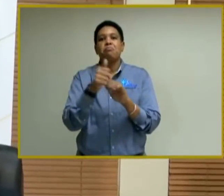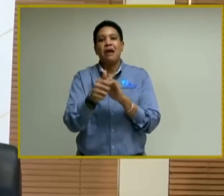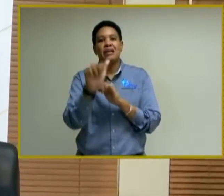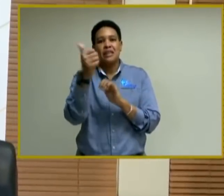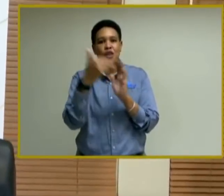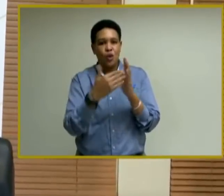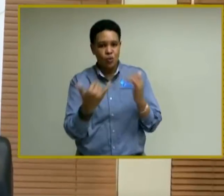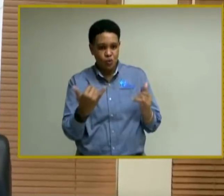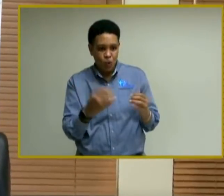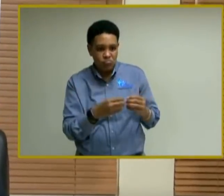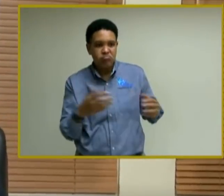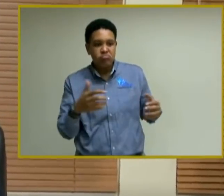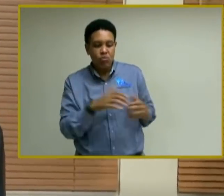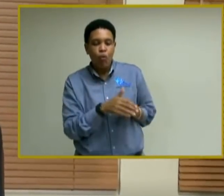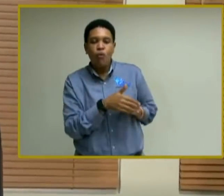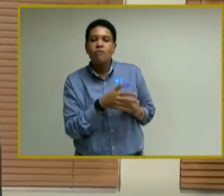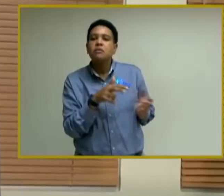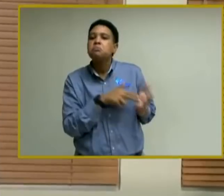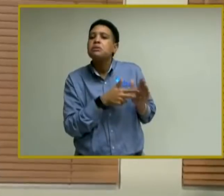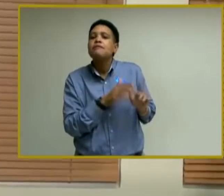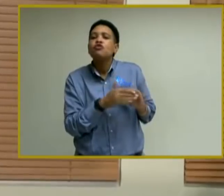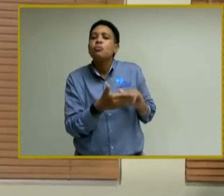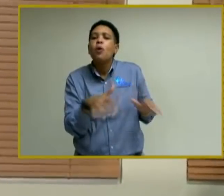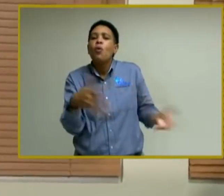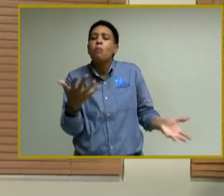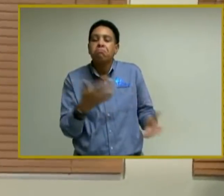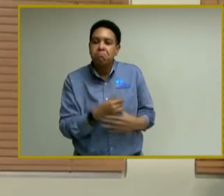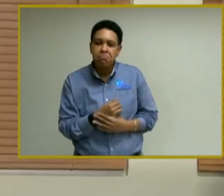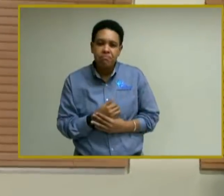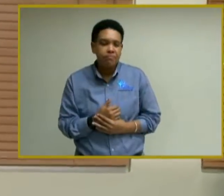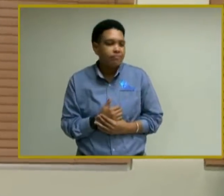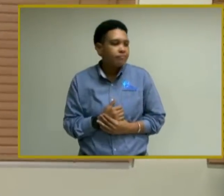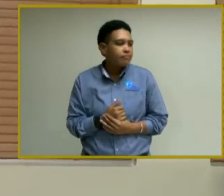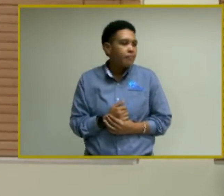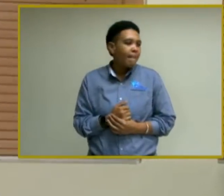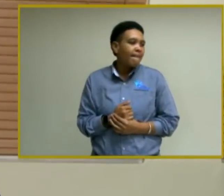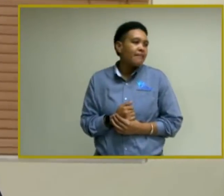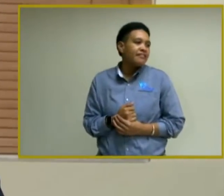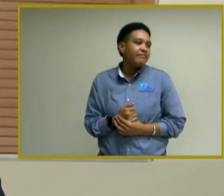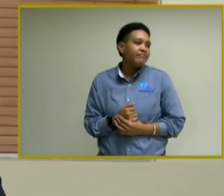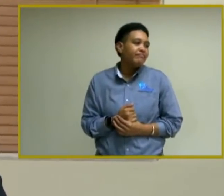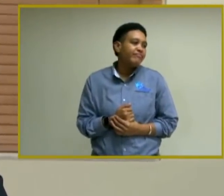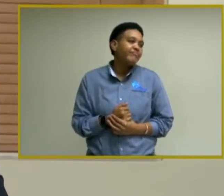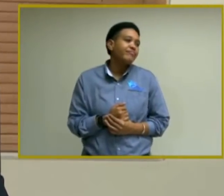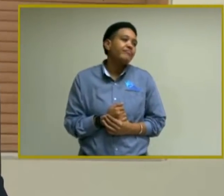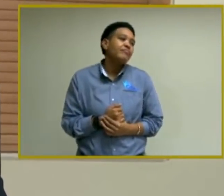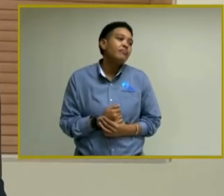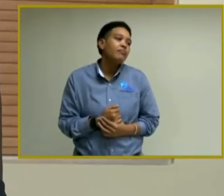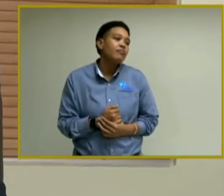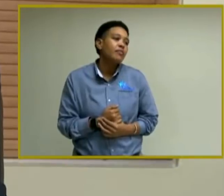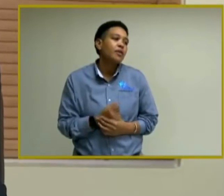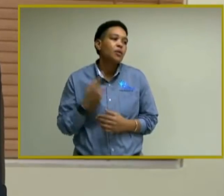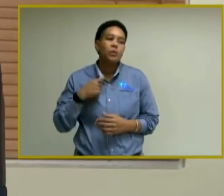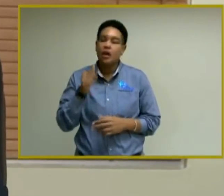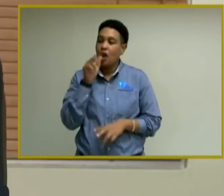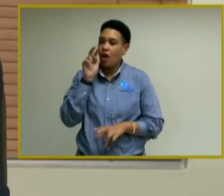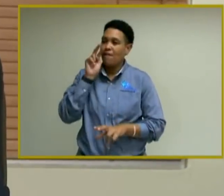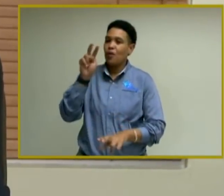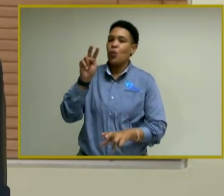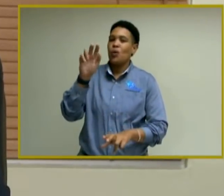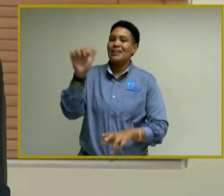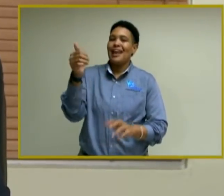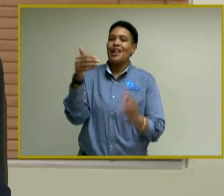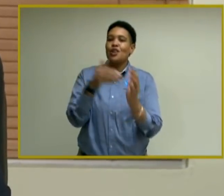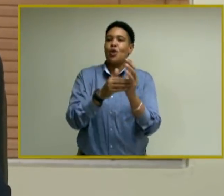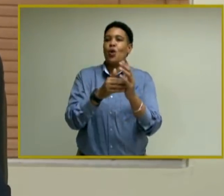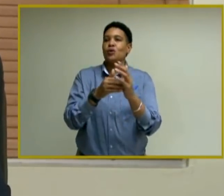Passing the 10,000 mark, we have not been viewing that as a